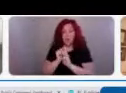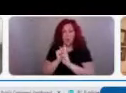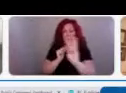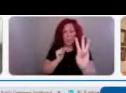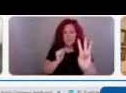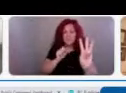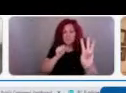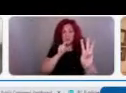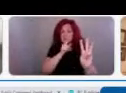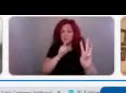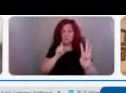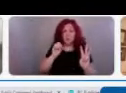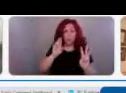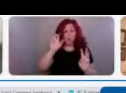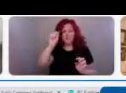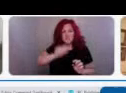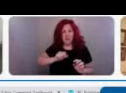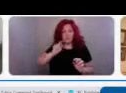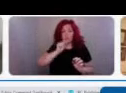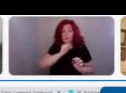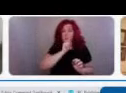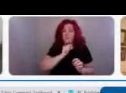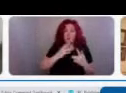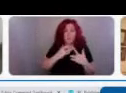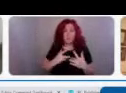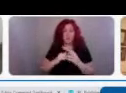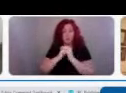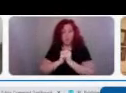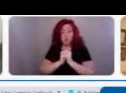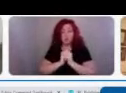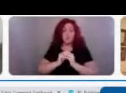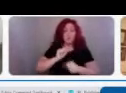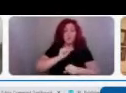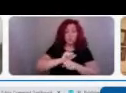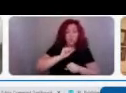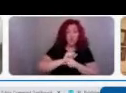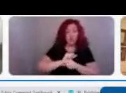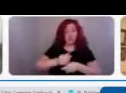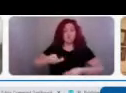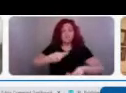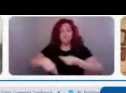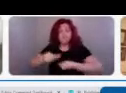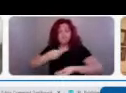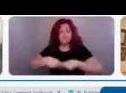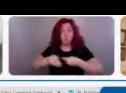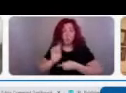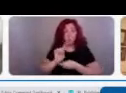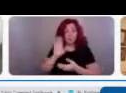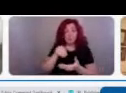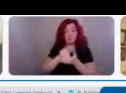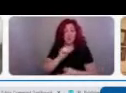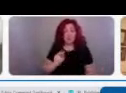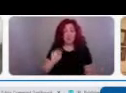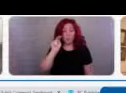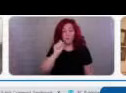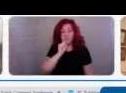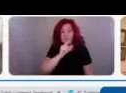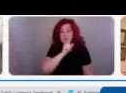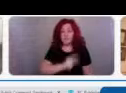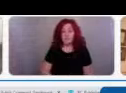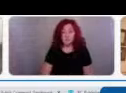south into tempe and we mainly live worship work and trade in central and north scottsdale